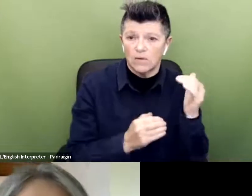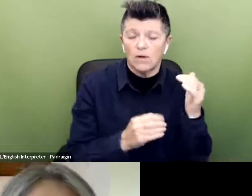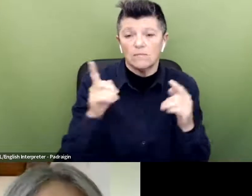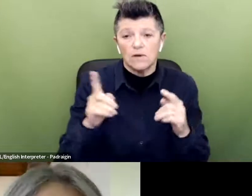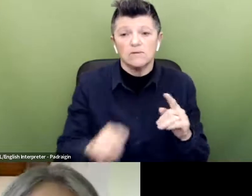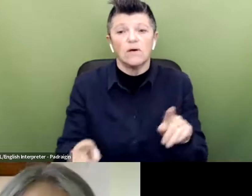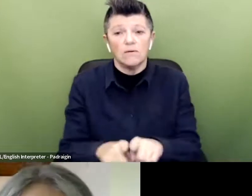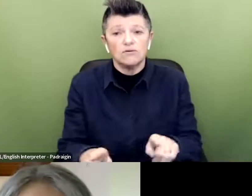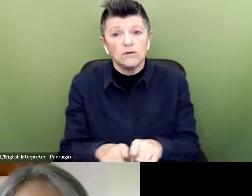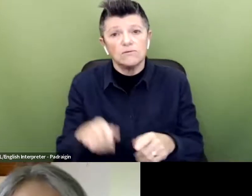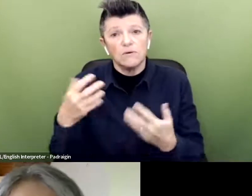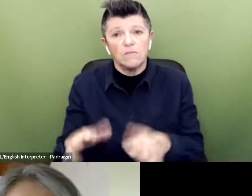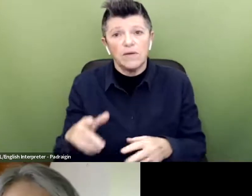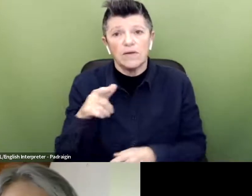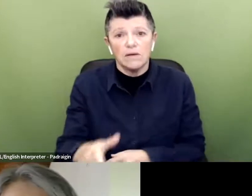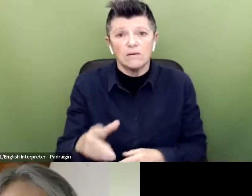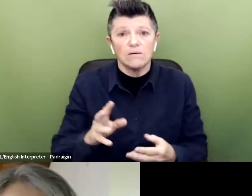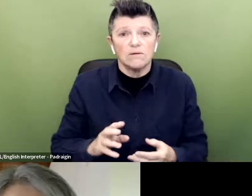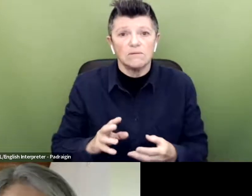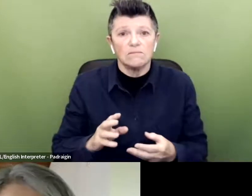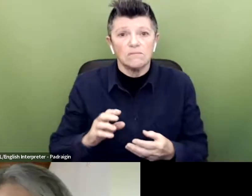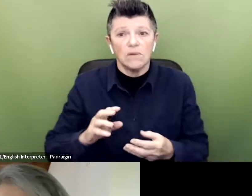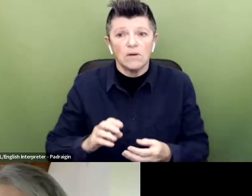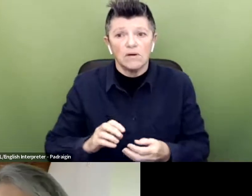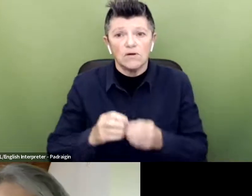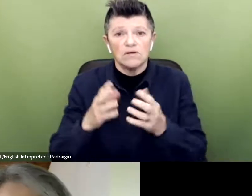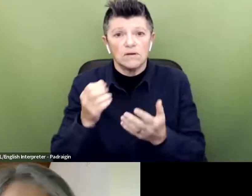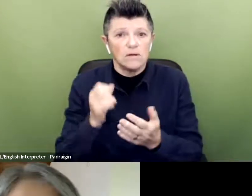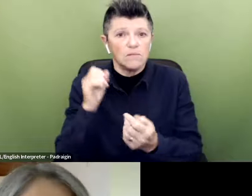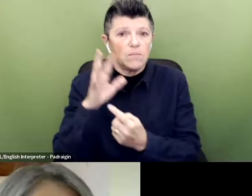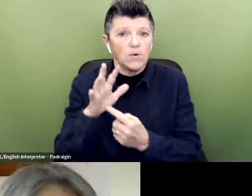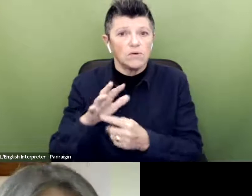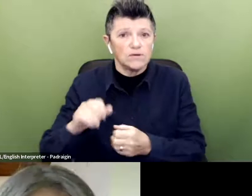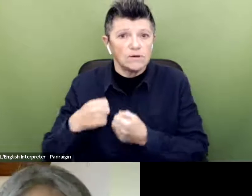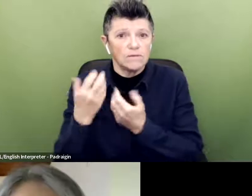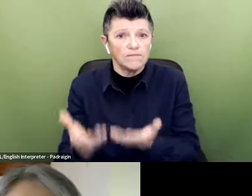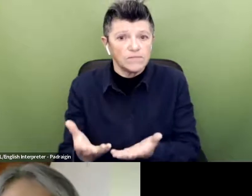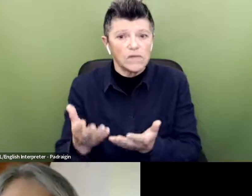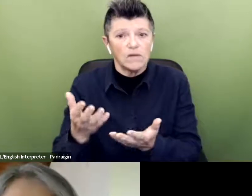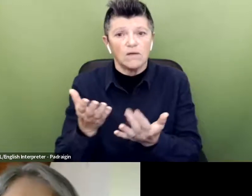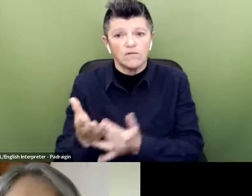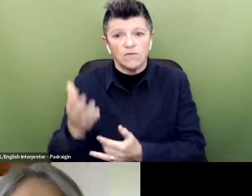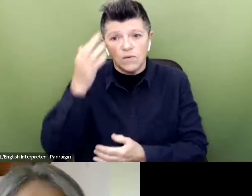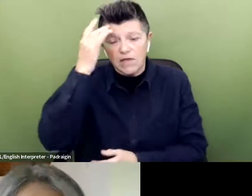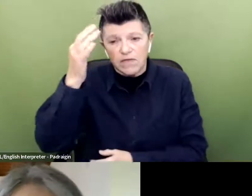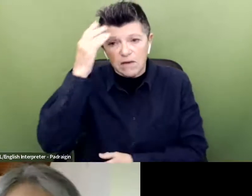been making a very important contribution by means of a theoretical approach, and also